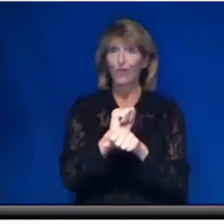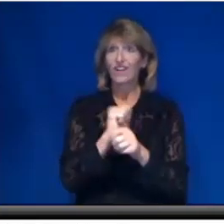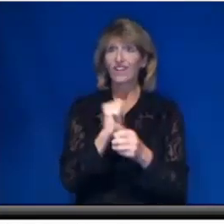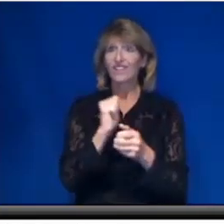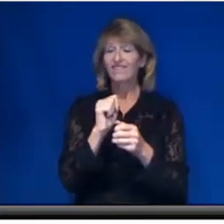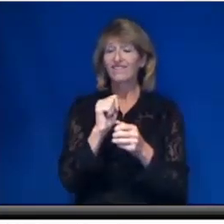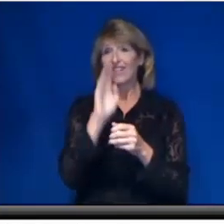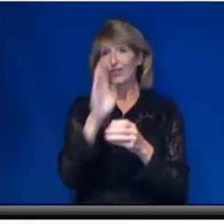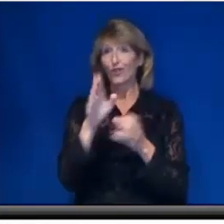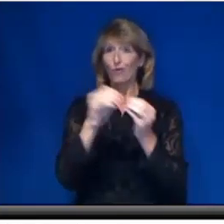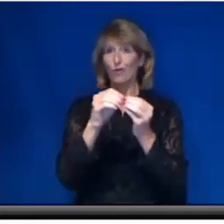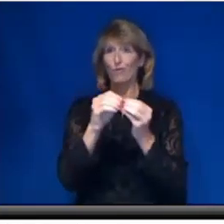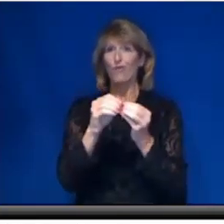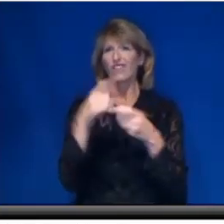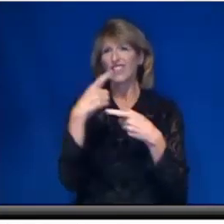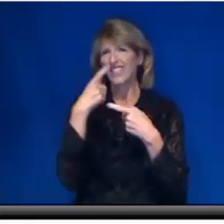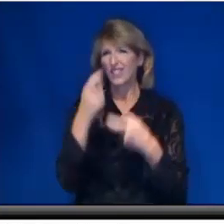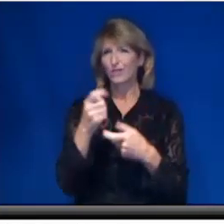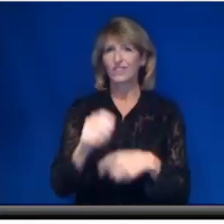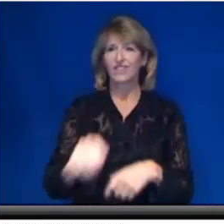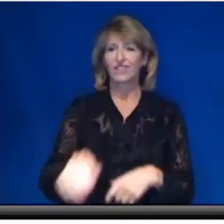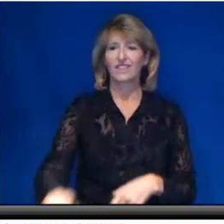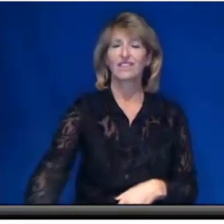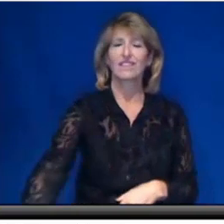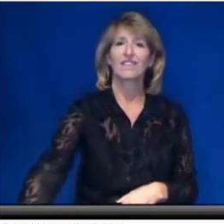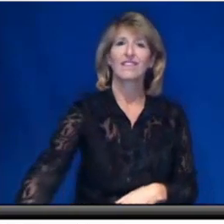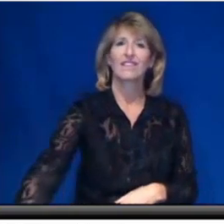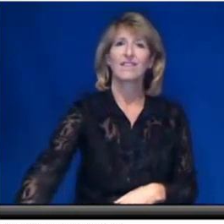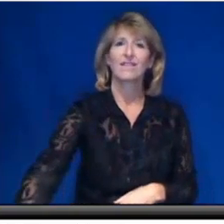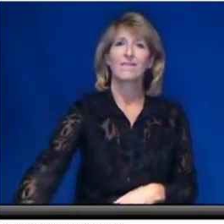or not, affects their sobriety.